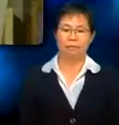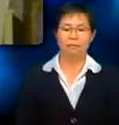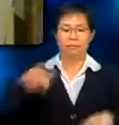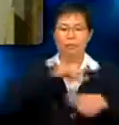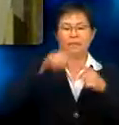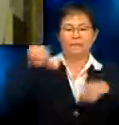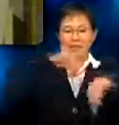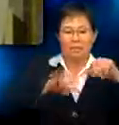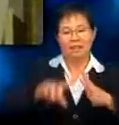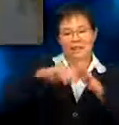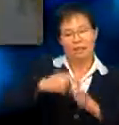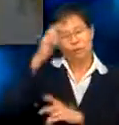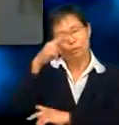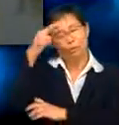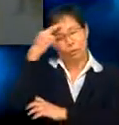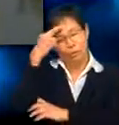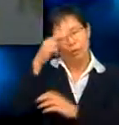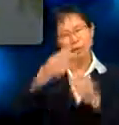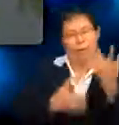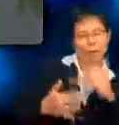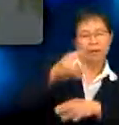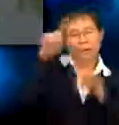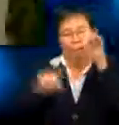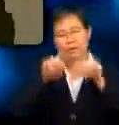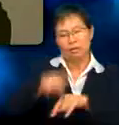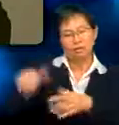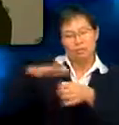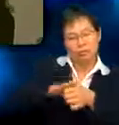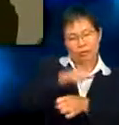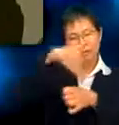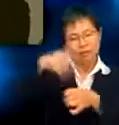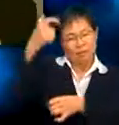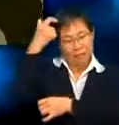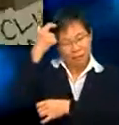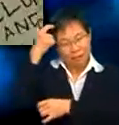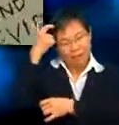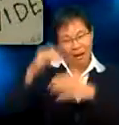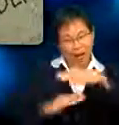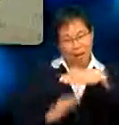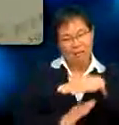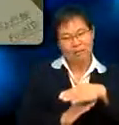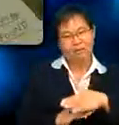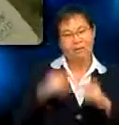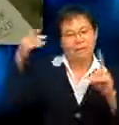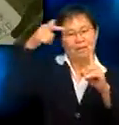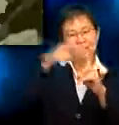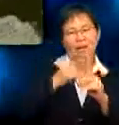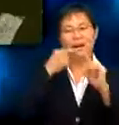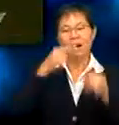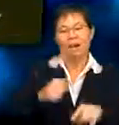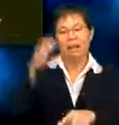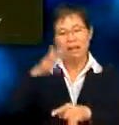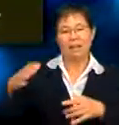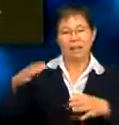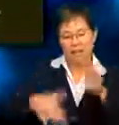Scientist starts to wonder, burning questions fill his mind. He probes on in and under, till the answers he